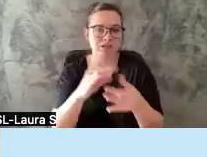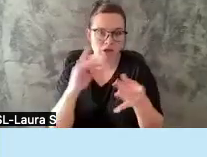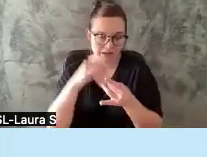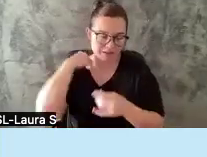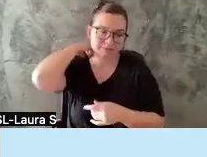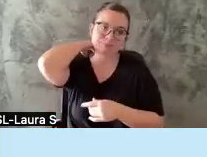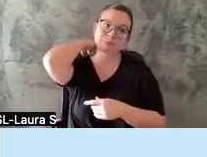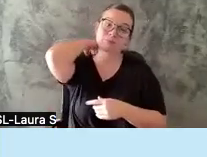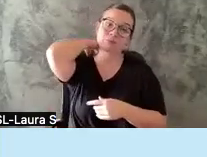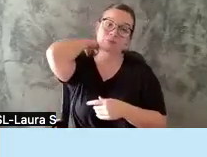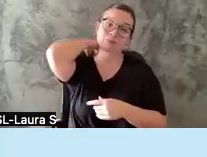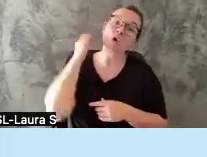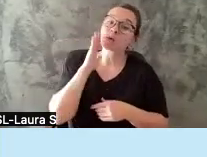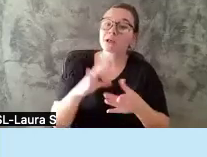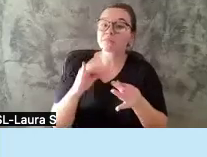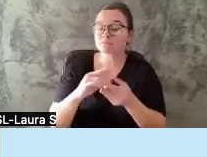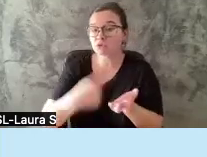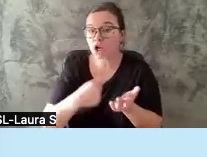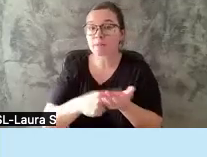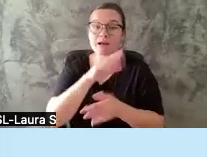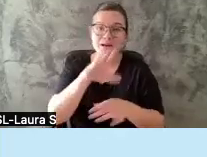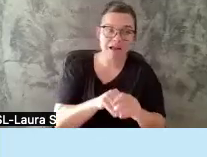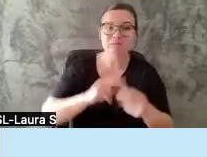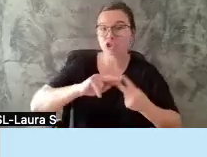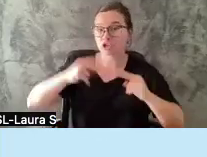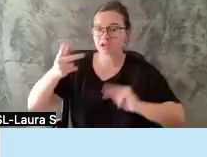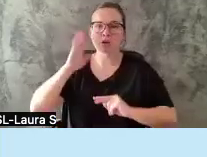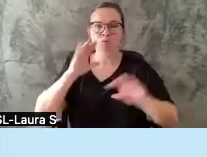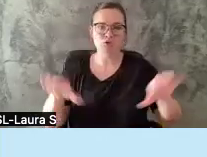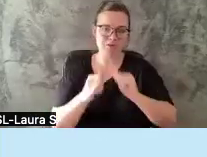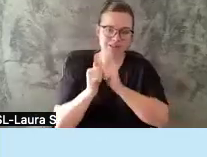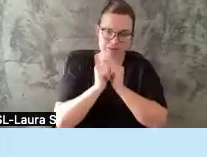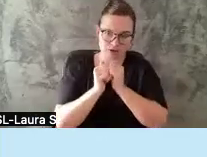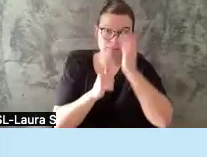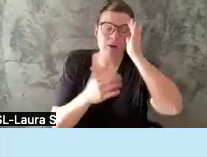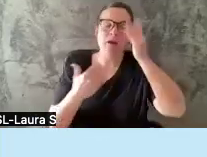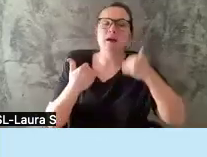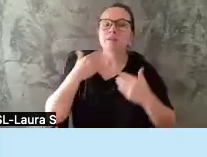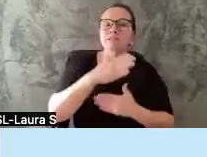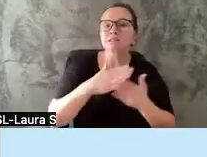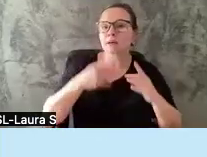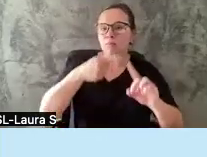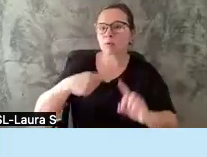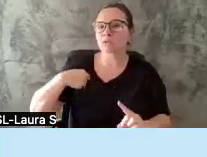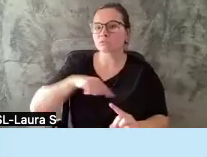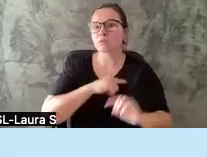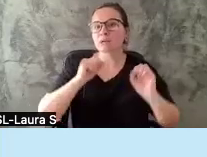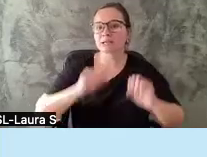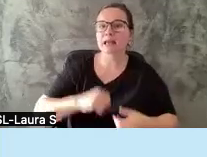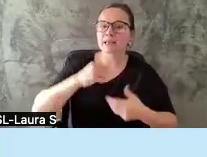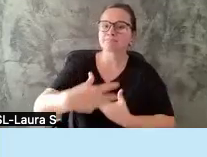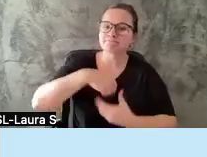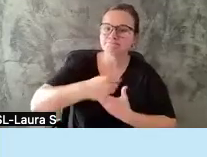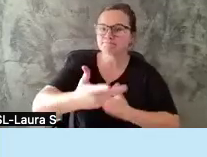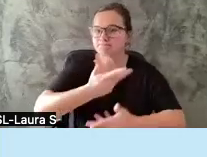about the thing of engagement, about genetics, but we'll also be doing the thing together. So there'll be some engagement points for us to think about